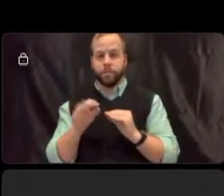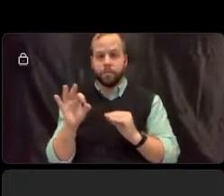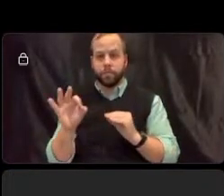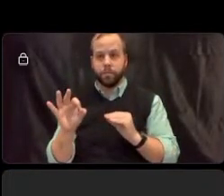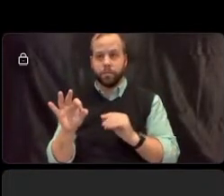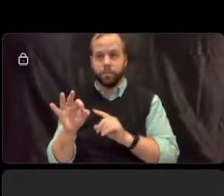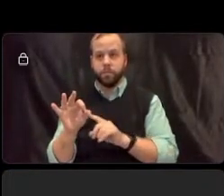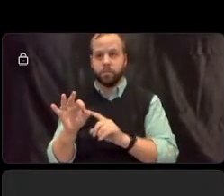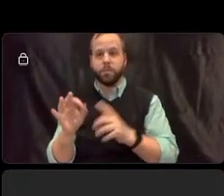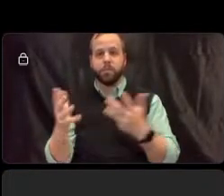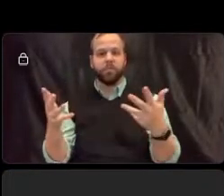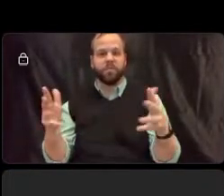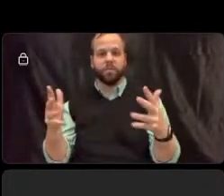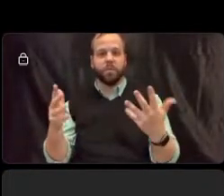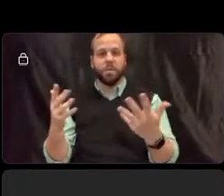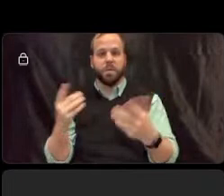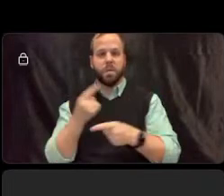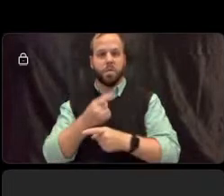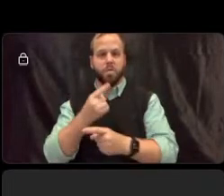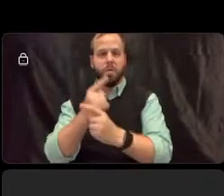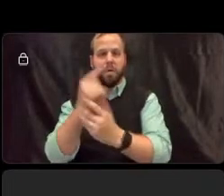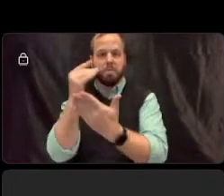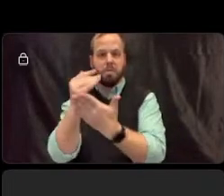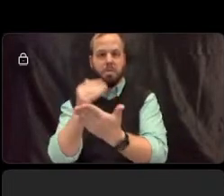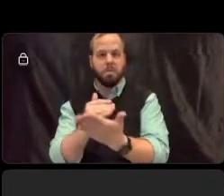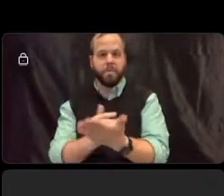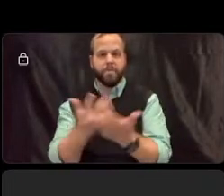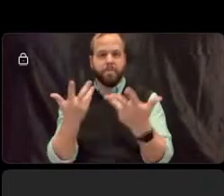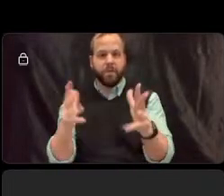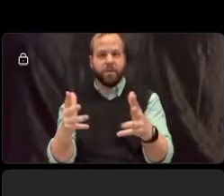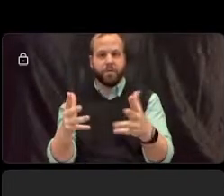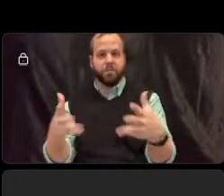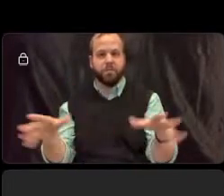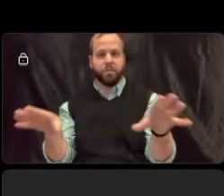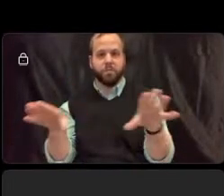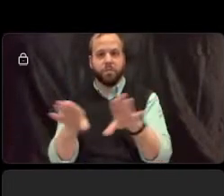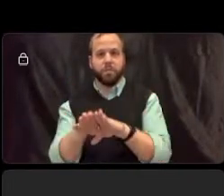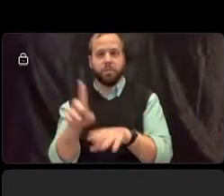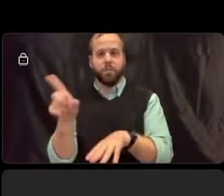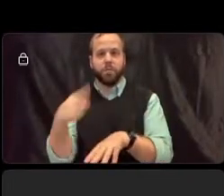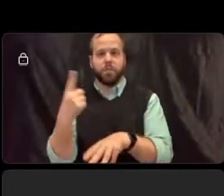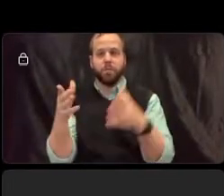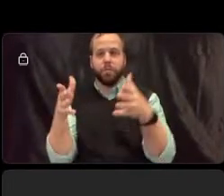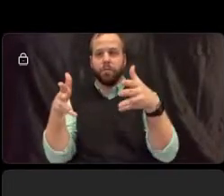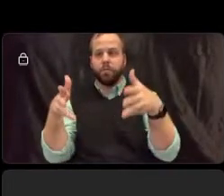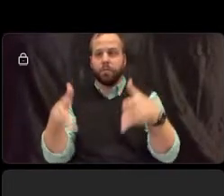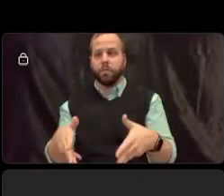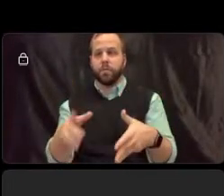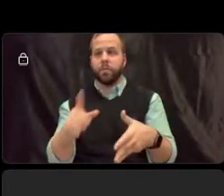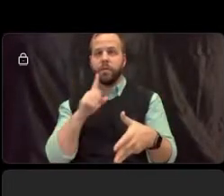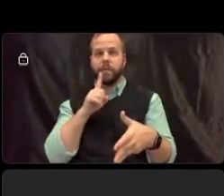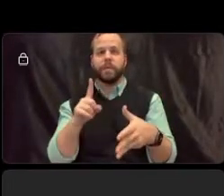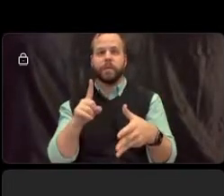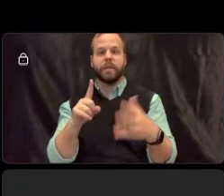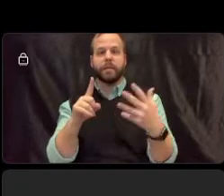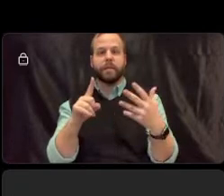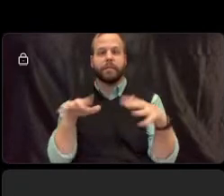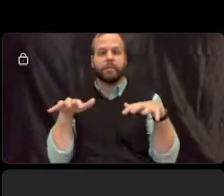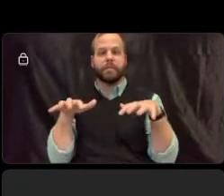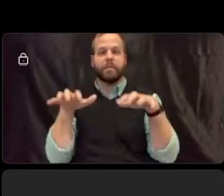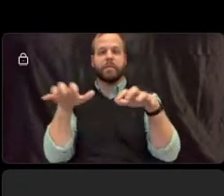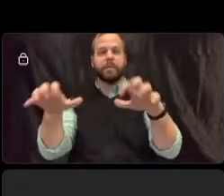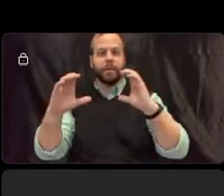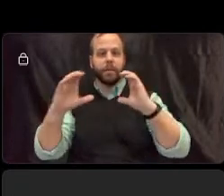That concludes the regular agenda. The only thing left on your agenda is citizen communication, if anyone is here to address the